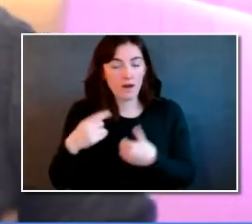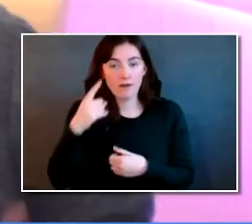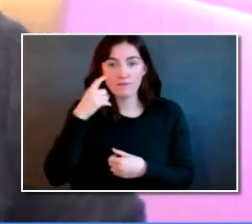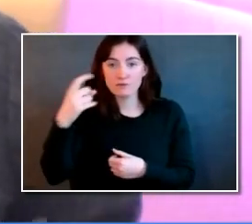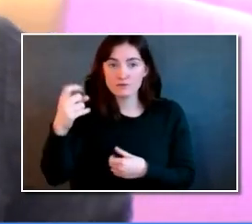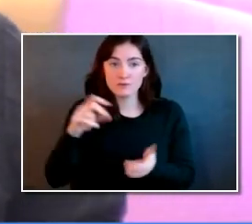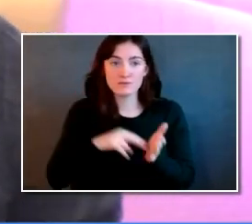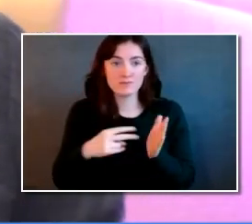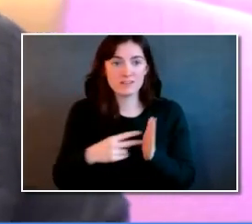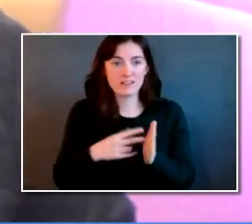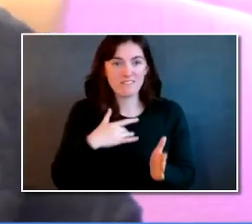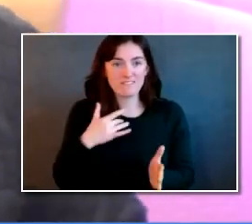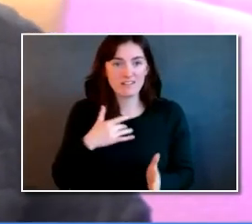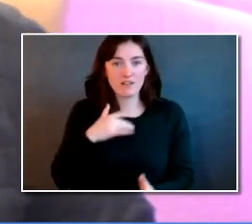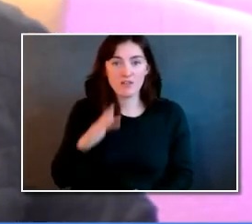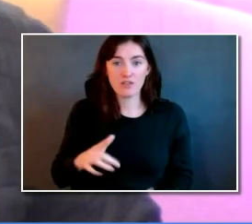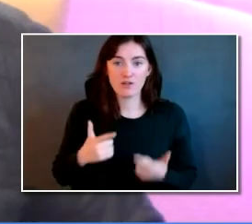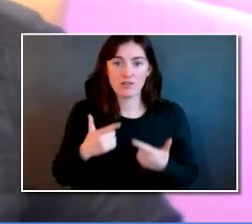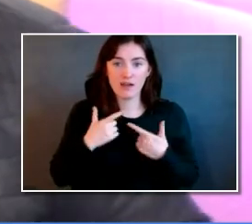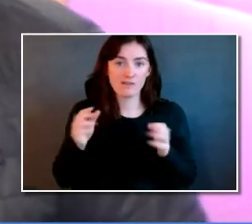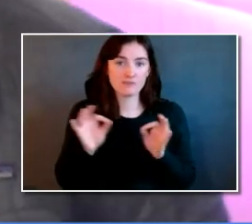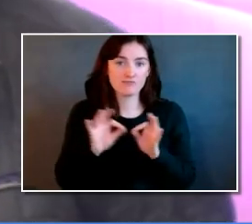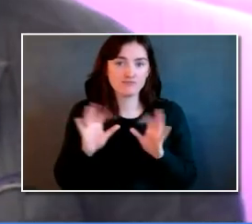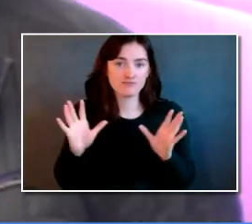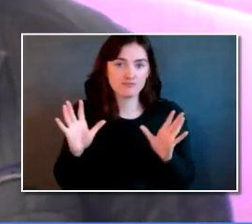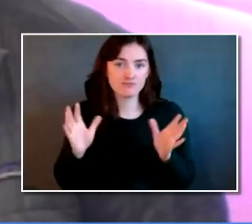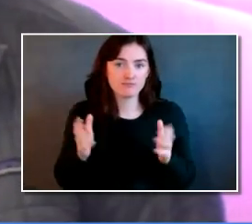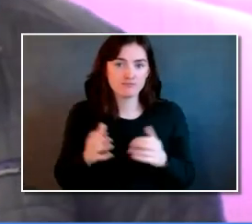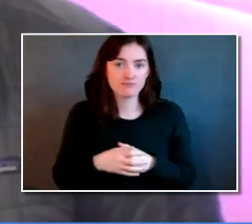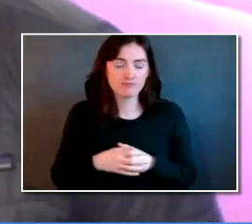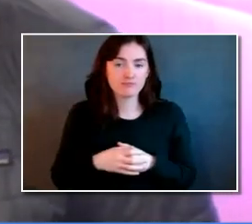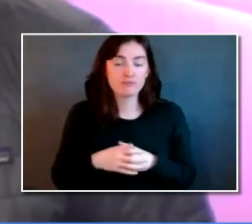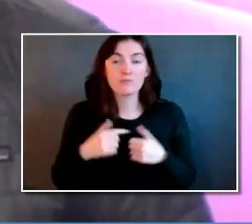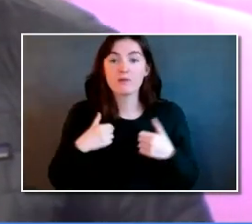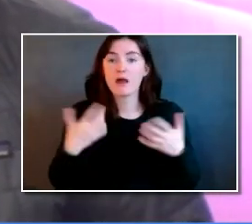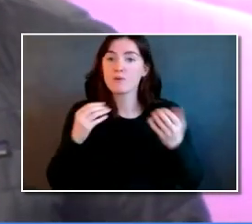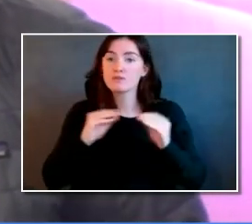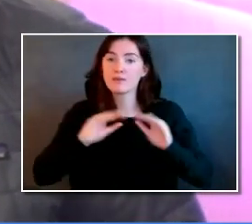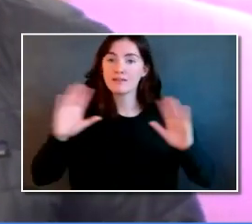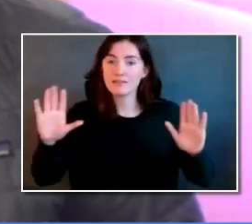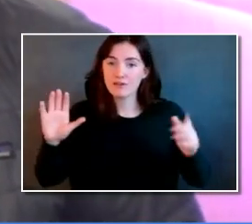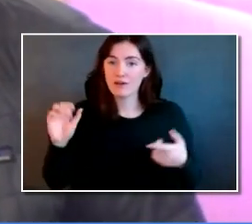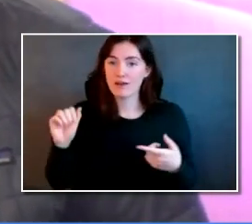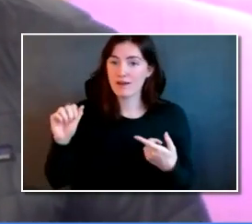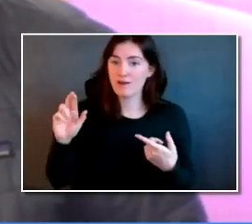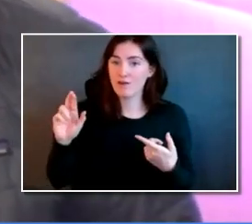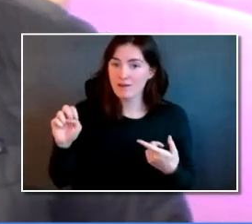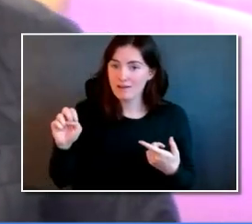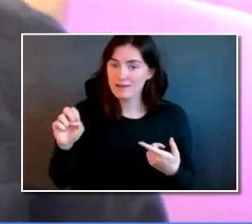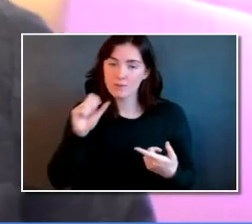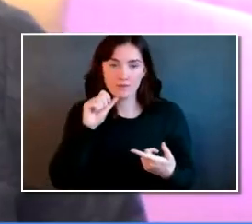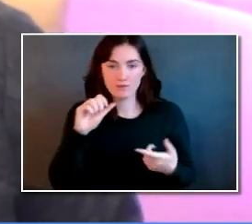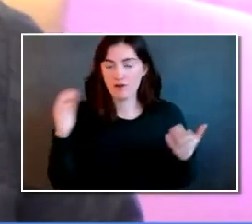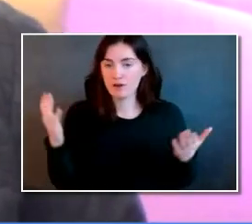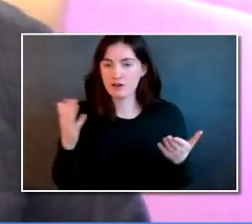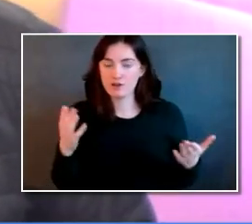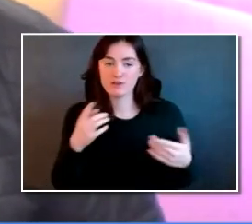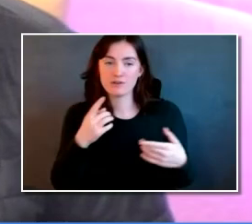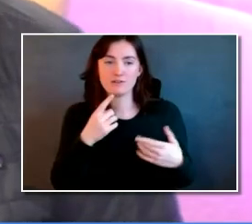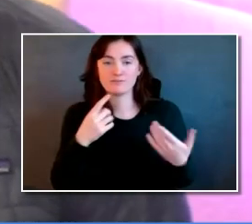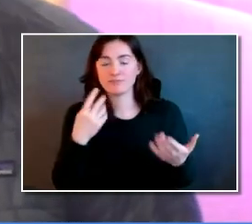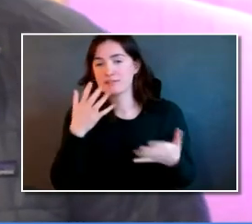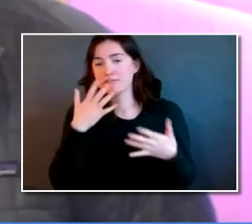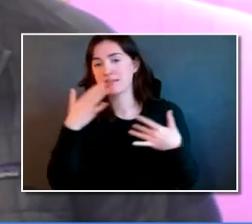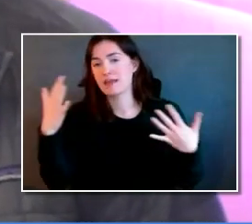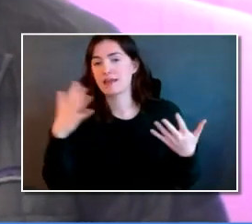like their lives are disposable. So what I want to be clear about, ARE is not, we're not out here singing and dancing. We're